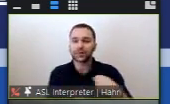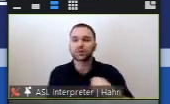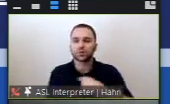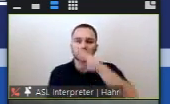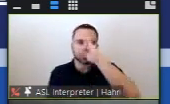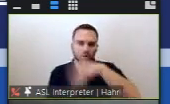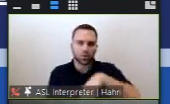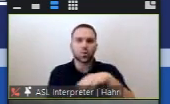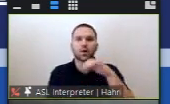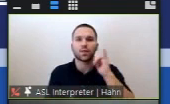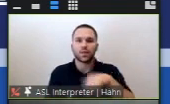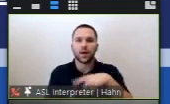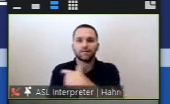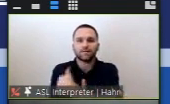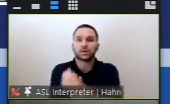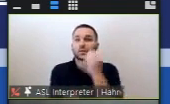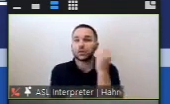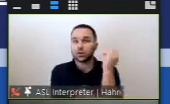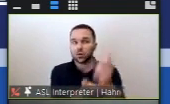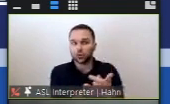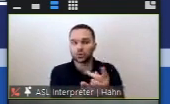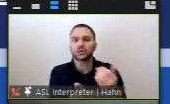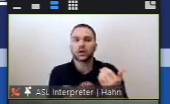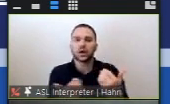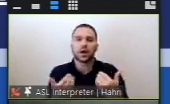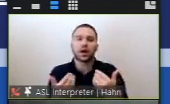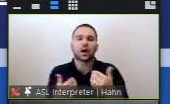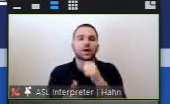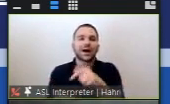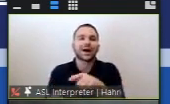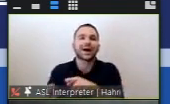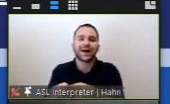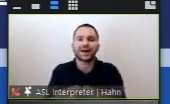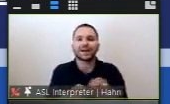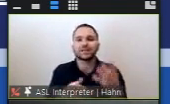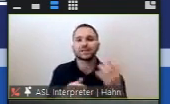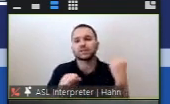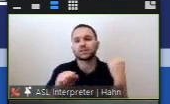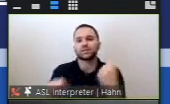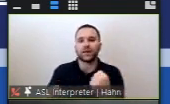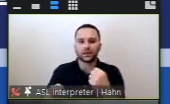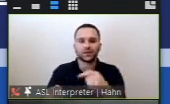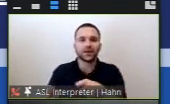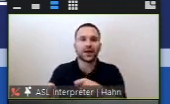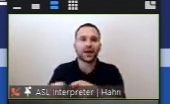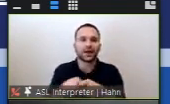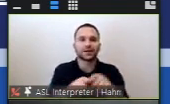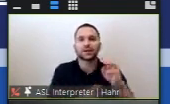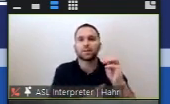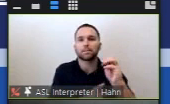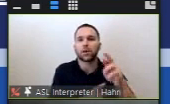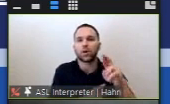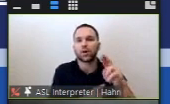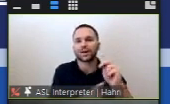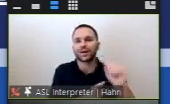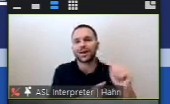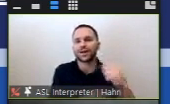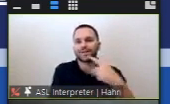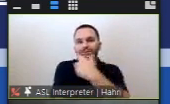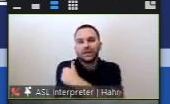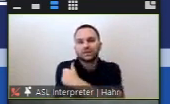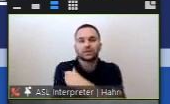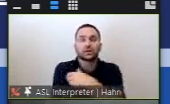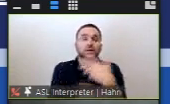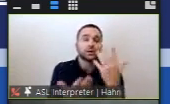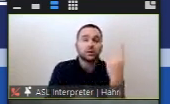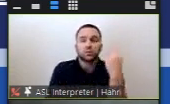authorized, that it does have lower levels of effectiveness than the mRNA-based vaccines. So again, that could be one reason. It could be that that vaccine is